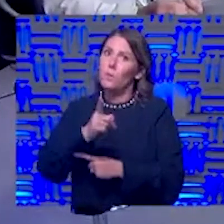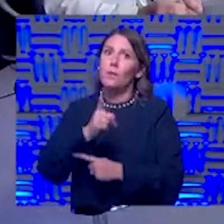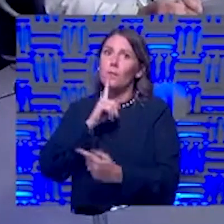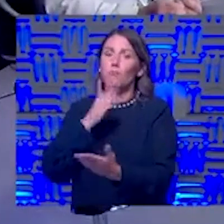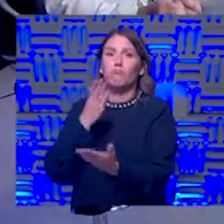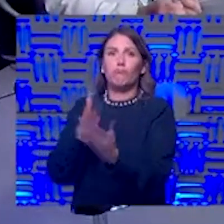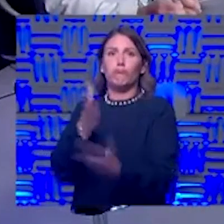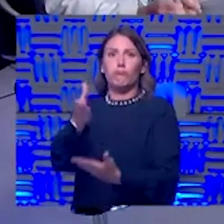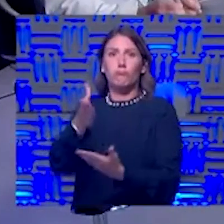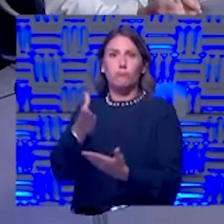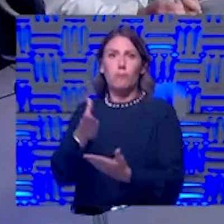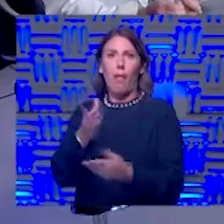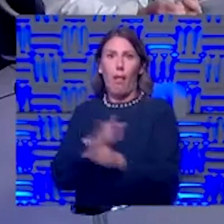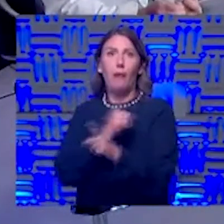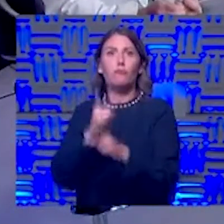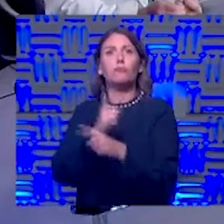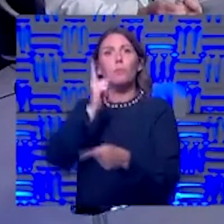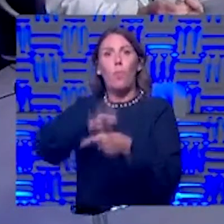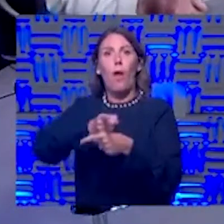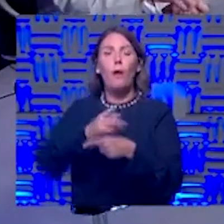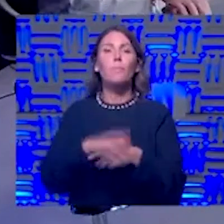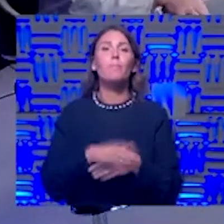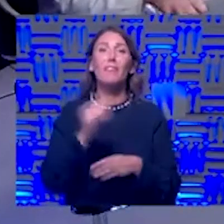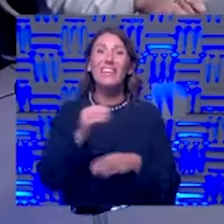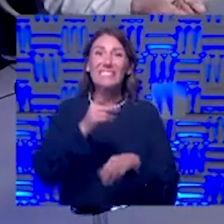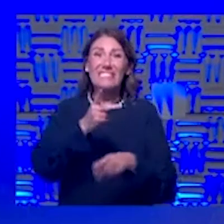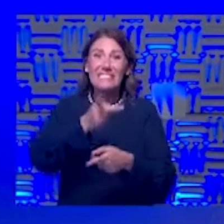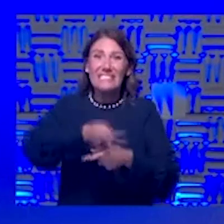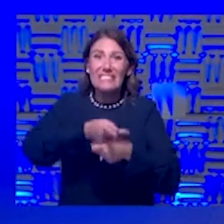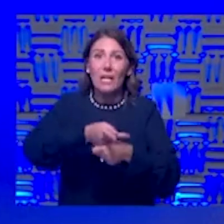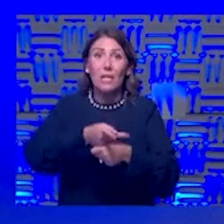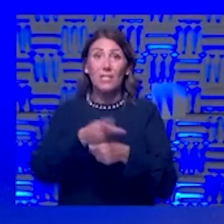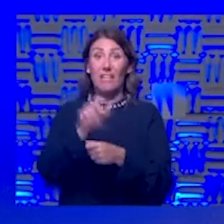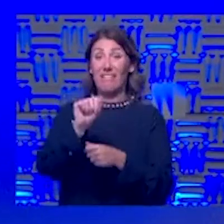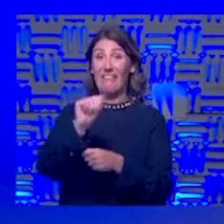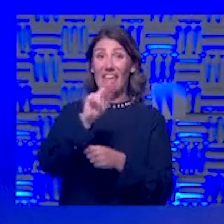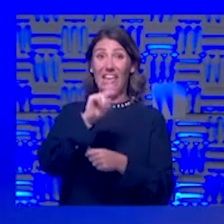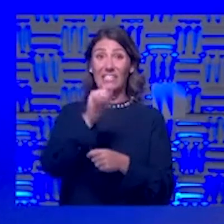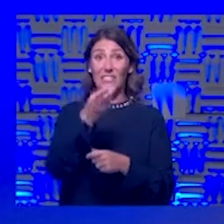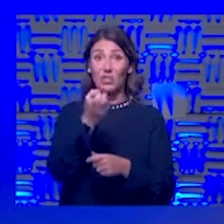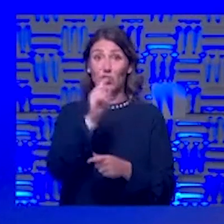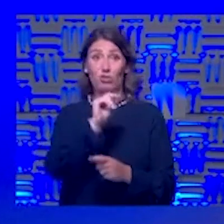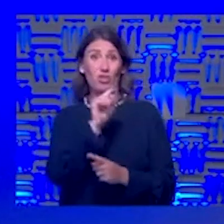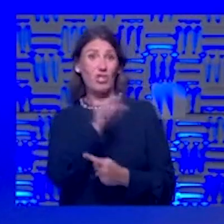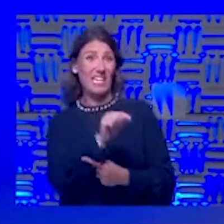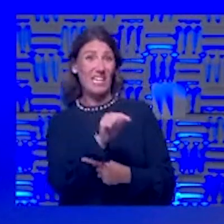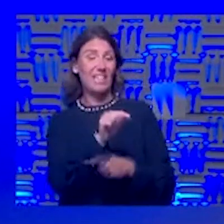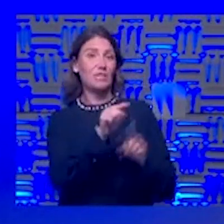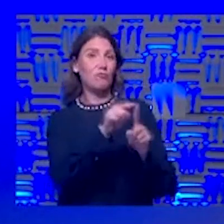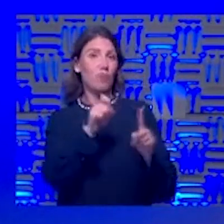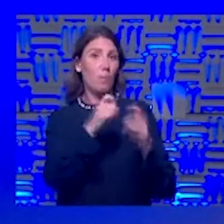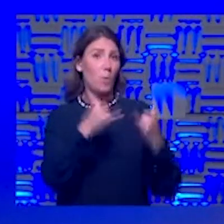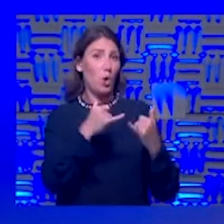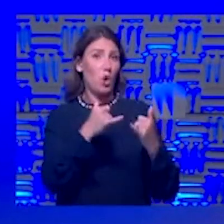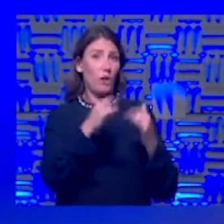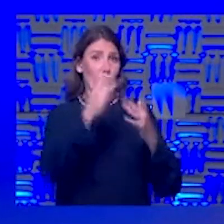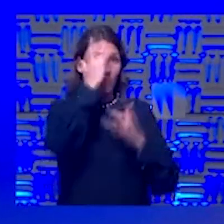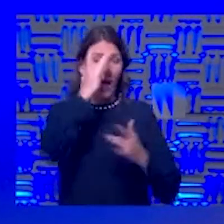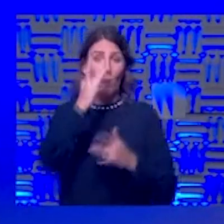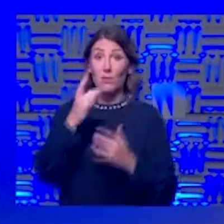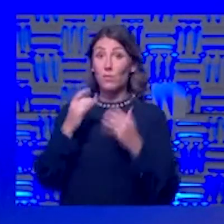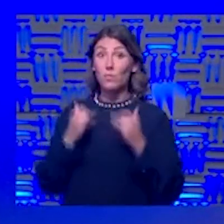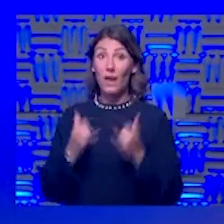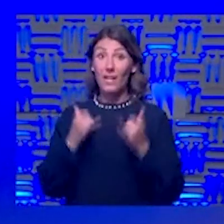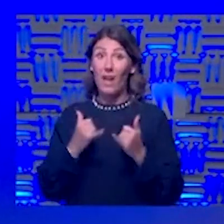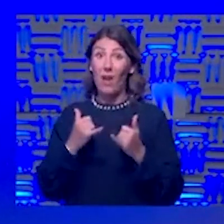And I would caution against the antigen tests. Again, the antigens are on the virus. The antibodies are what our body makes. Right now, as it stands, I